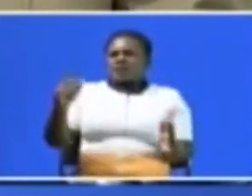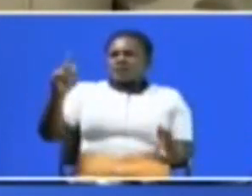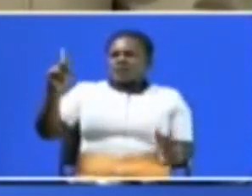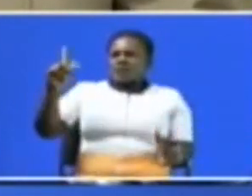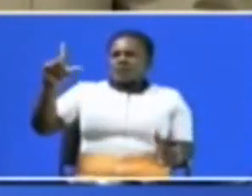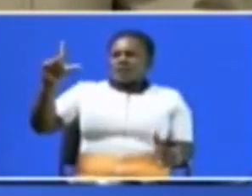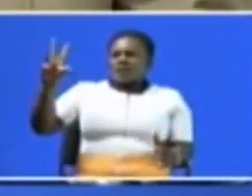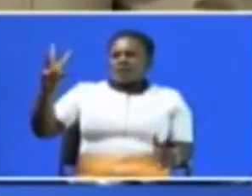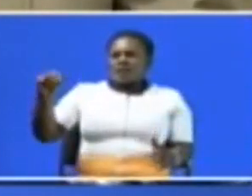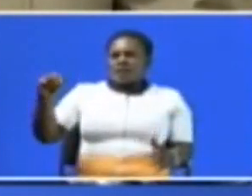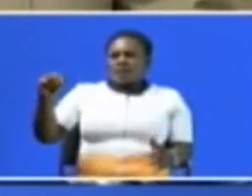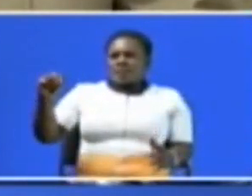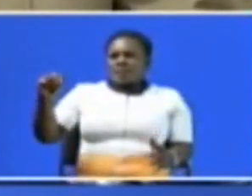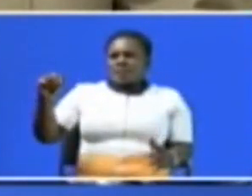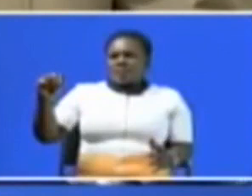KLM,